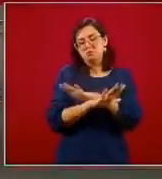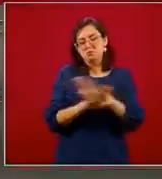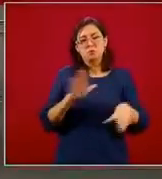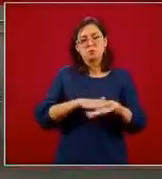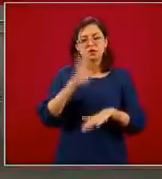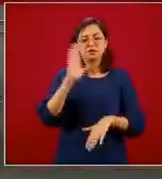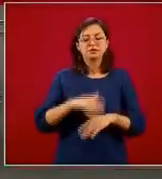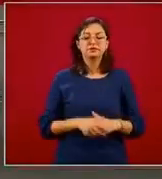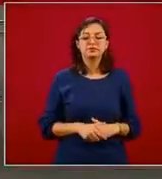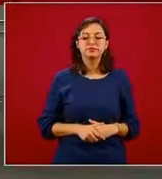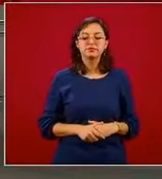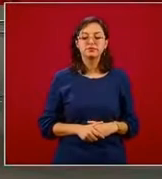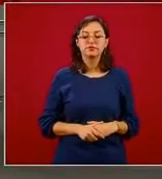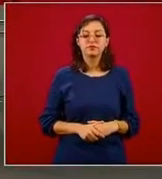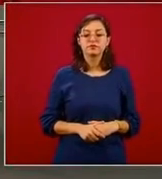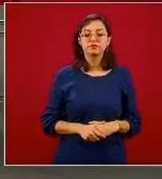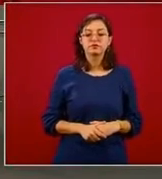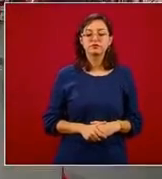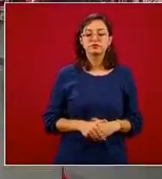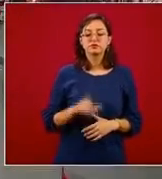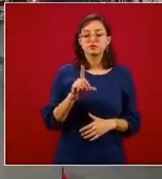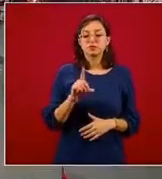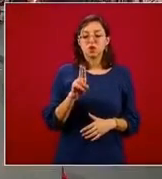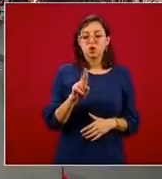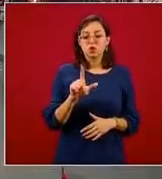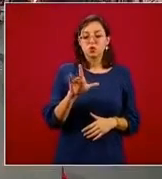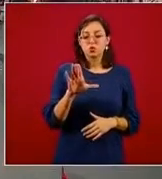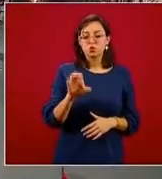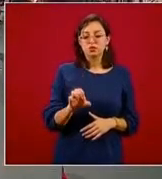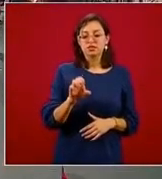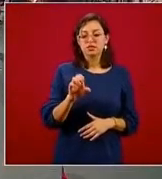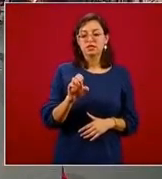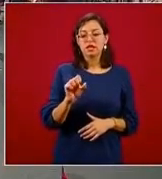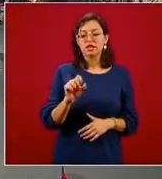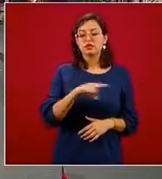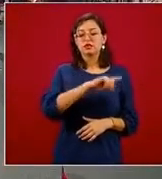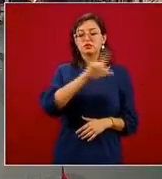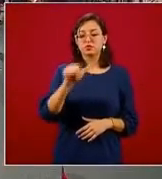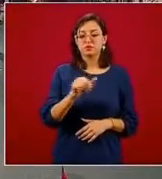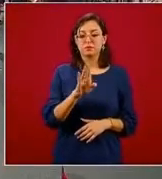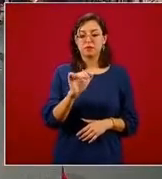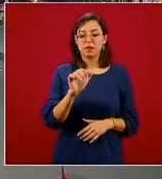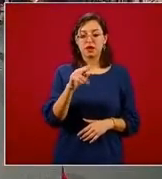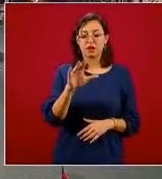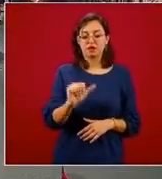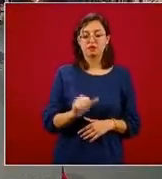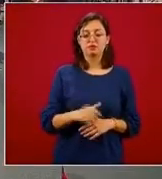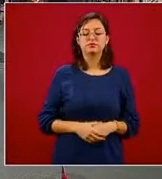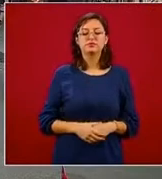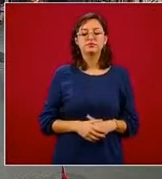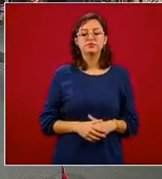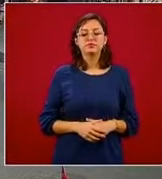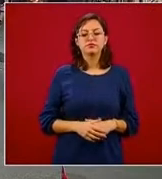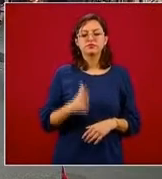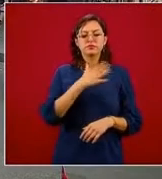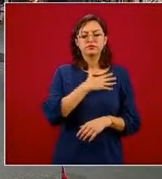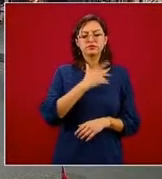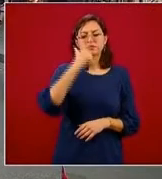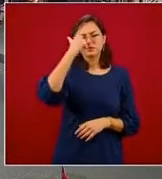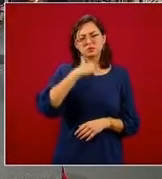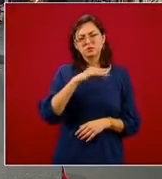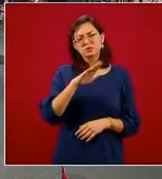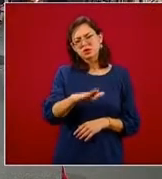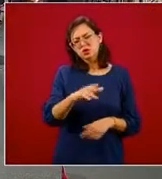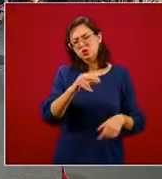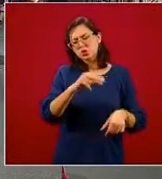research, then we'll have more information about that. Thank you, Dulce Soto. Buenas noches. Good evening. Gracias. Doctor